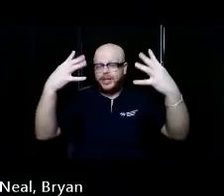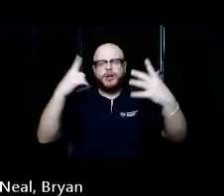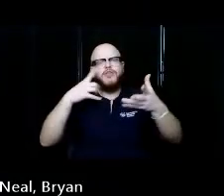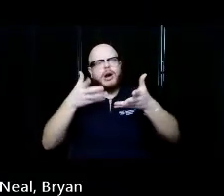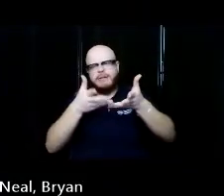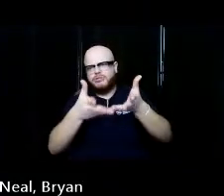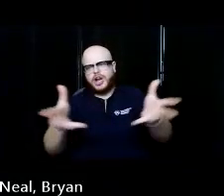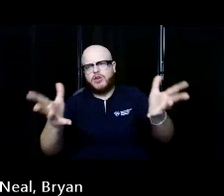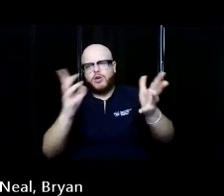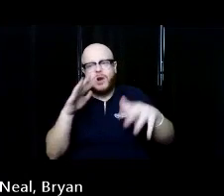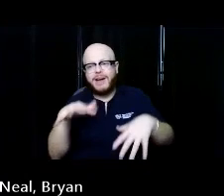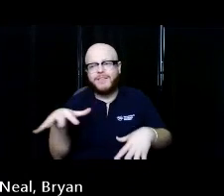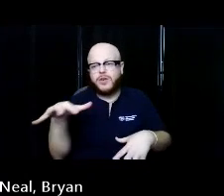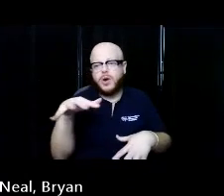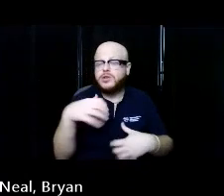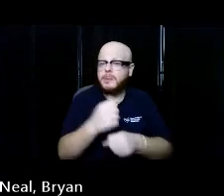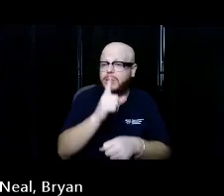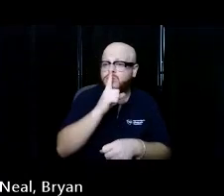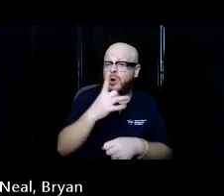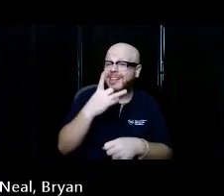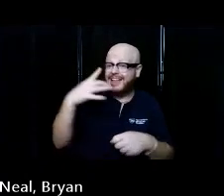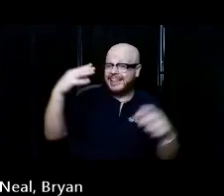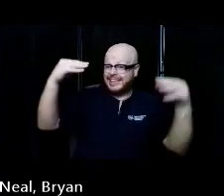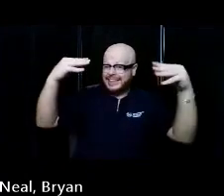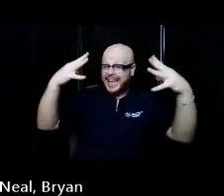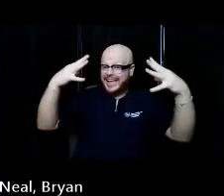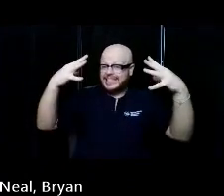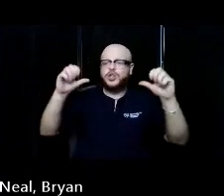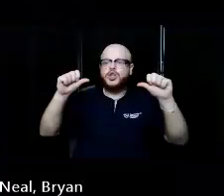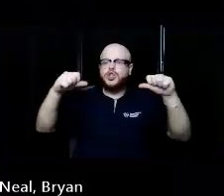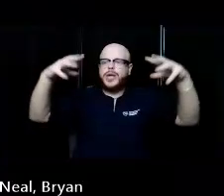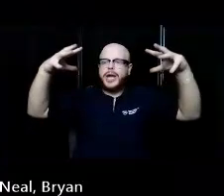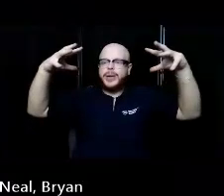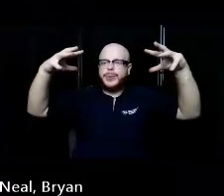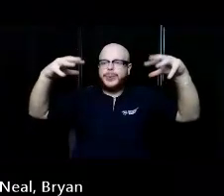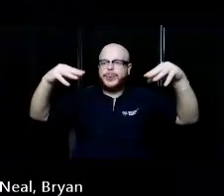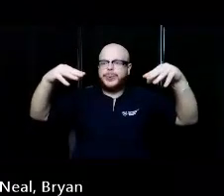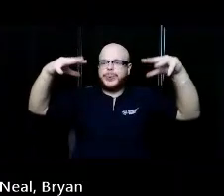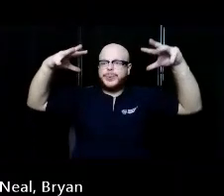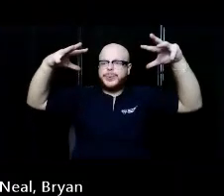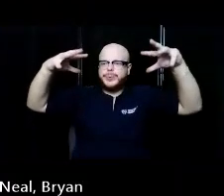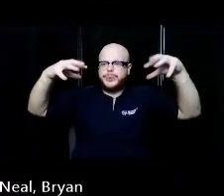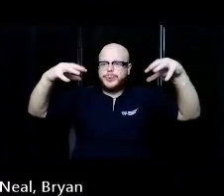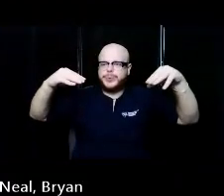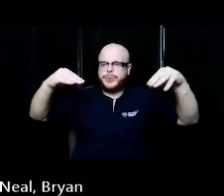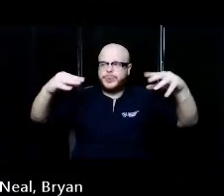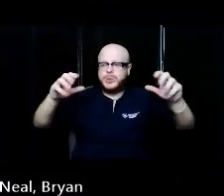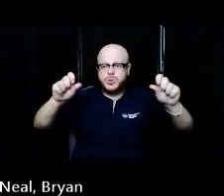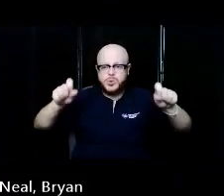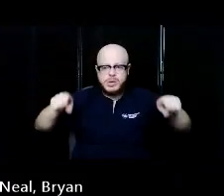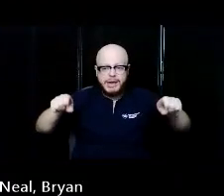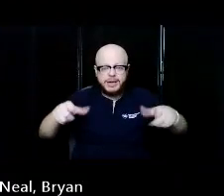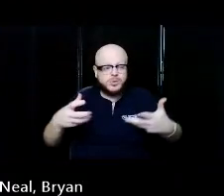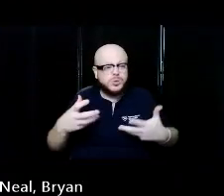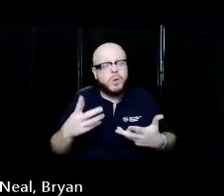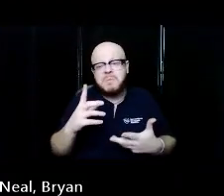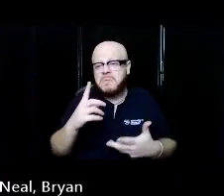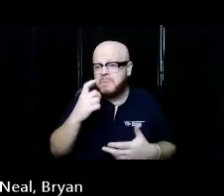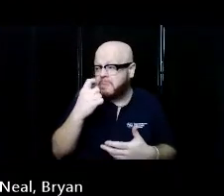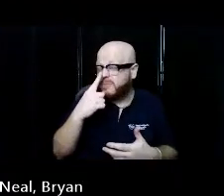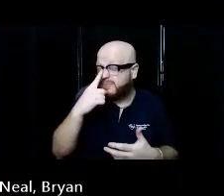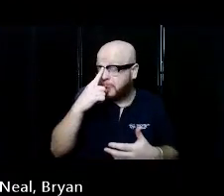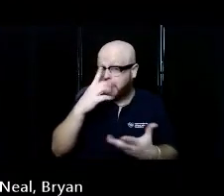practice is to make sure that that's adjustable for the needs that the group playing the game has. Now, at times, there might be differences in what